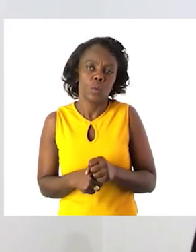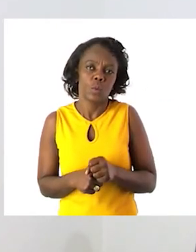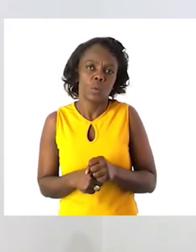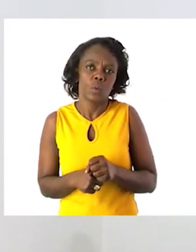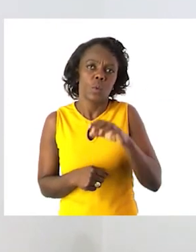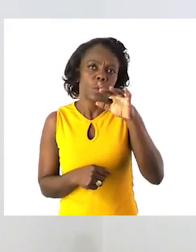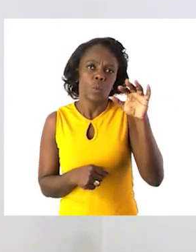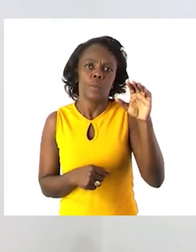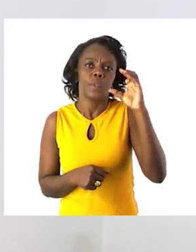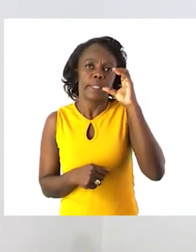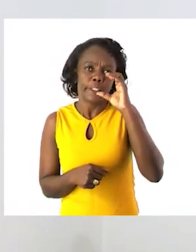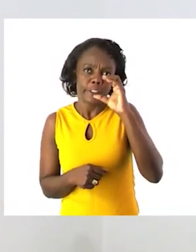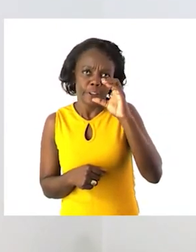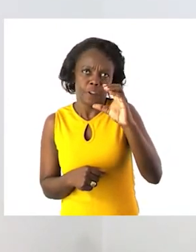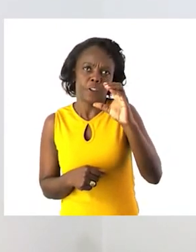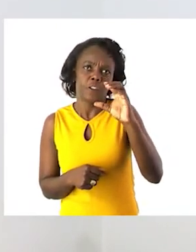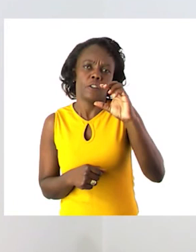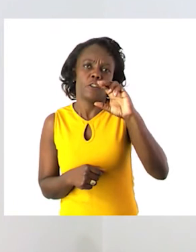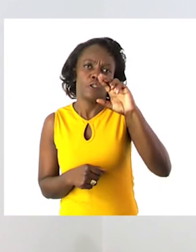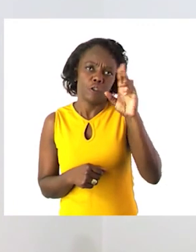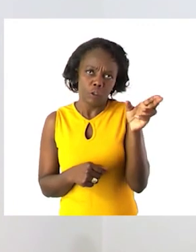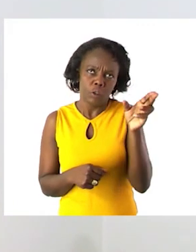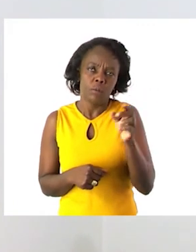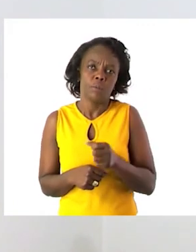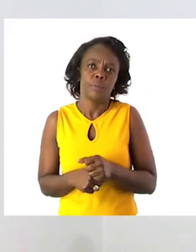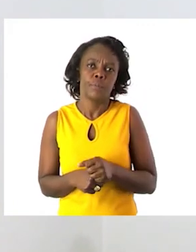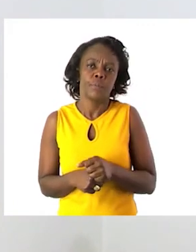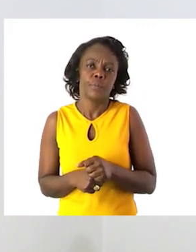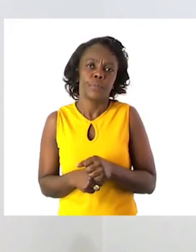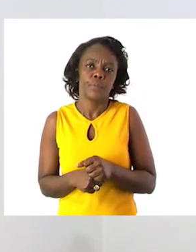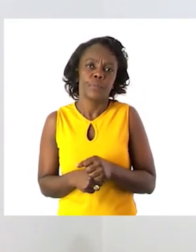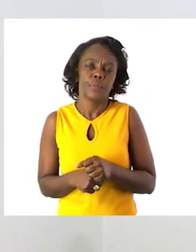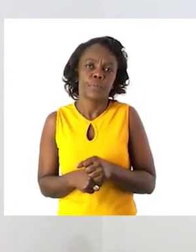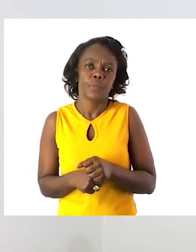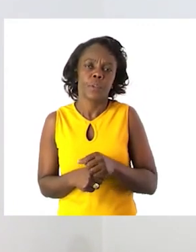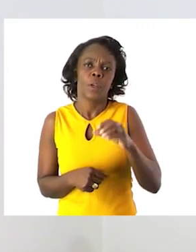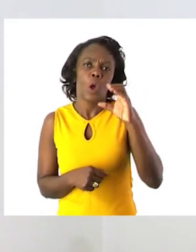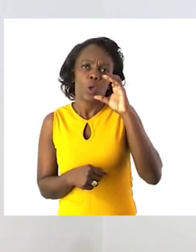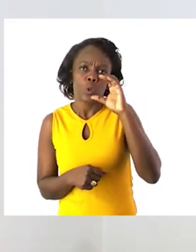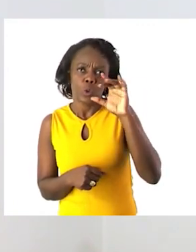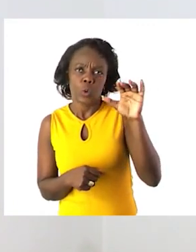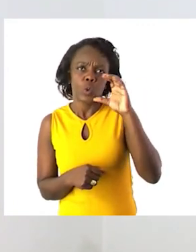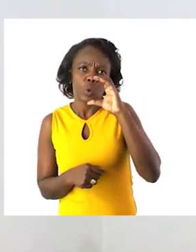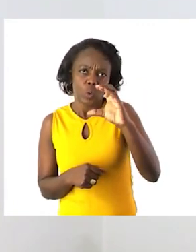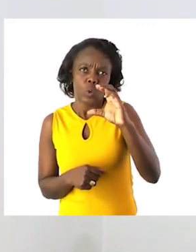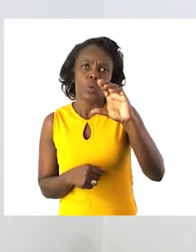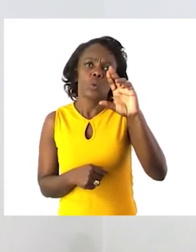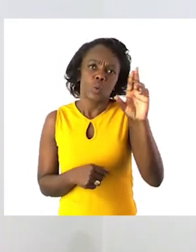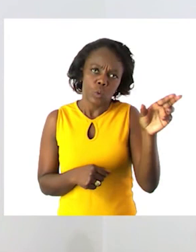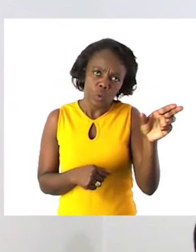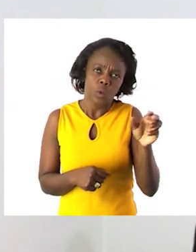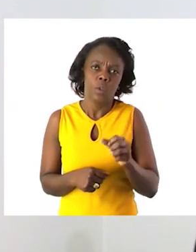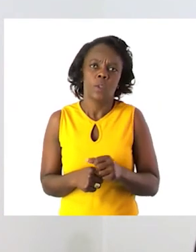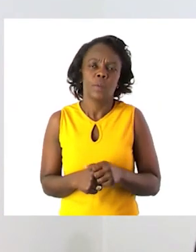And we have learned the k and h. What sound is it? Ch. It's a